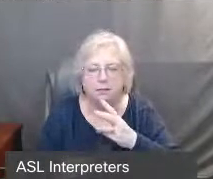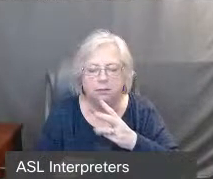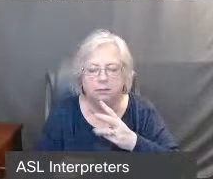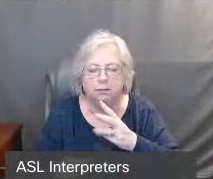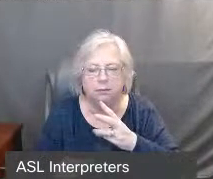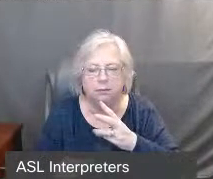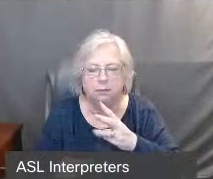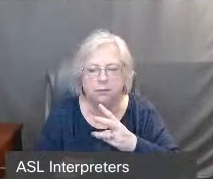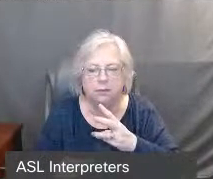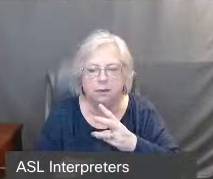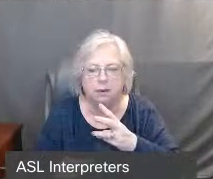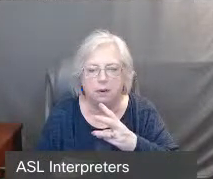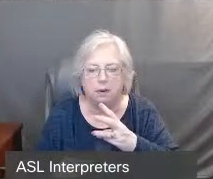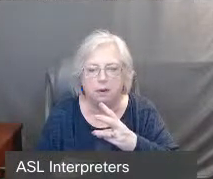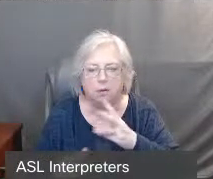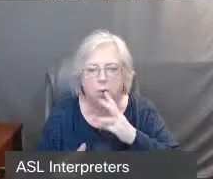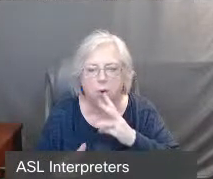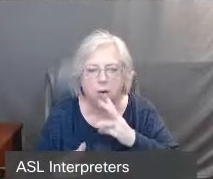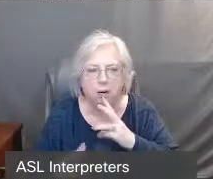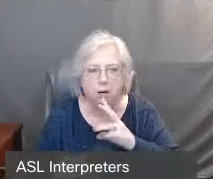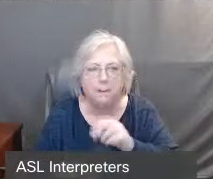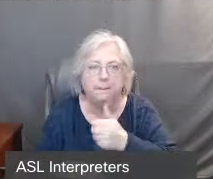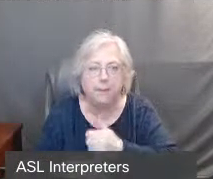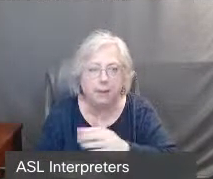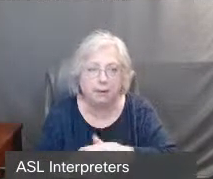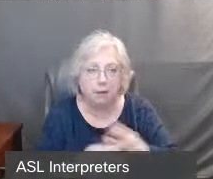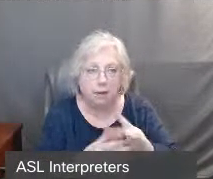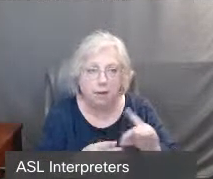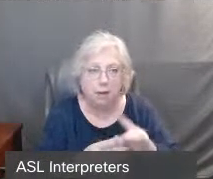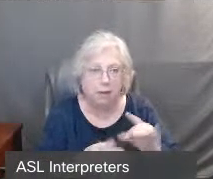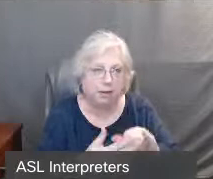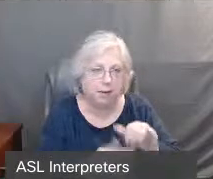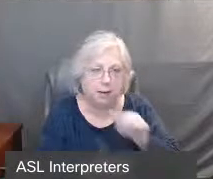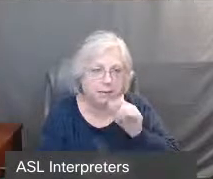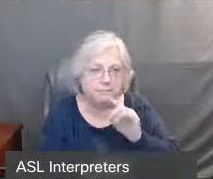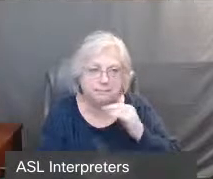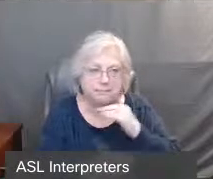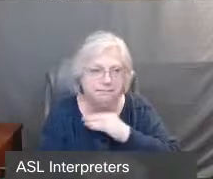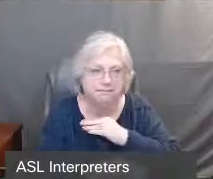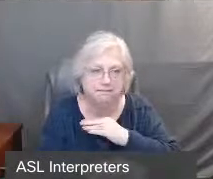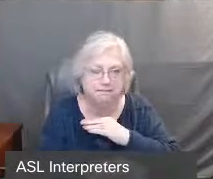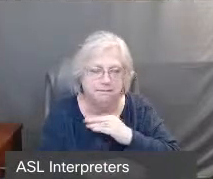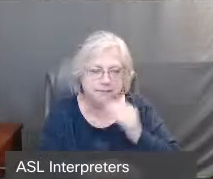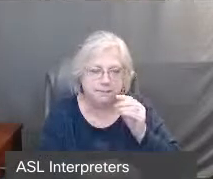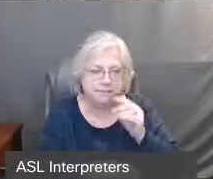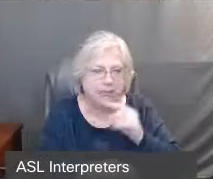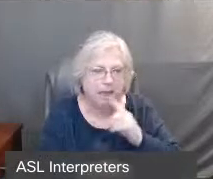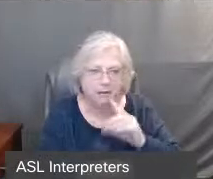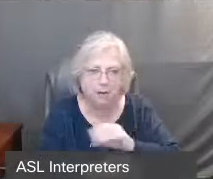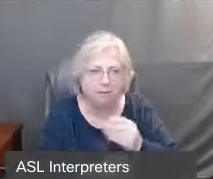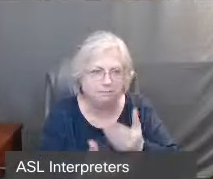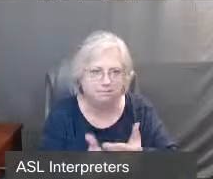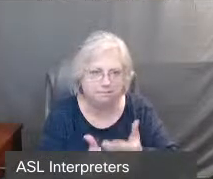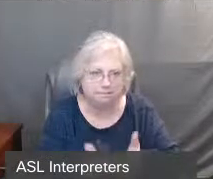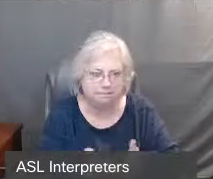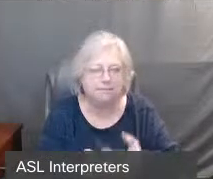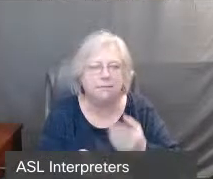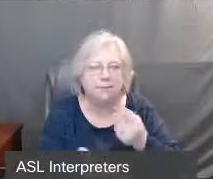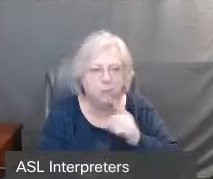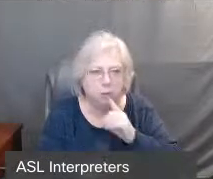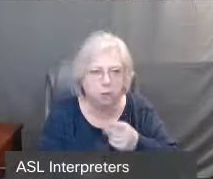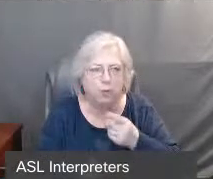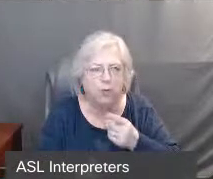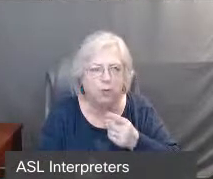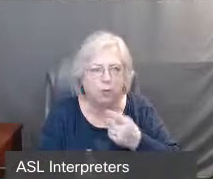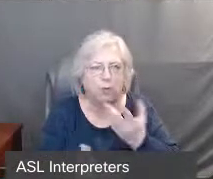we've heard those comments, but they're not true. And they have no documentation to show that they are true.